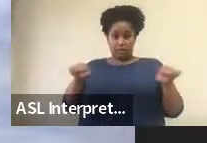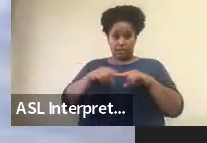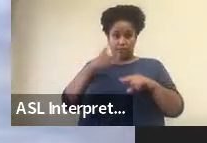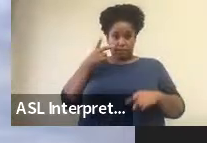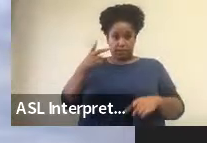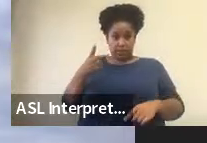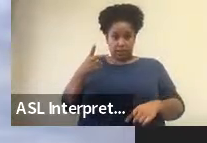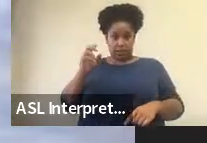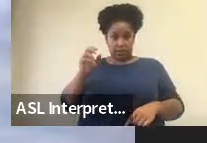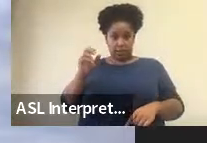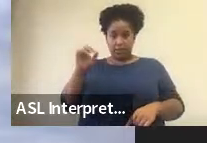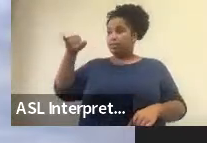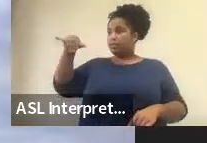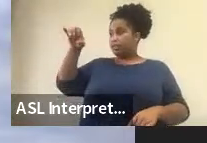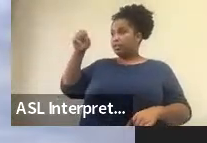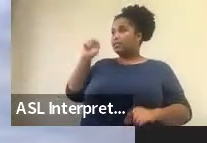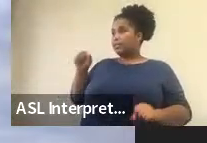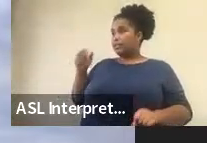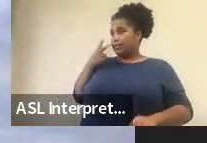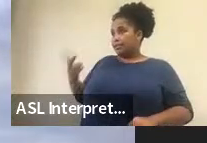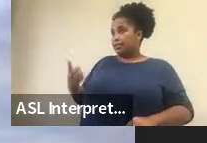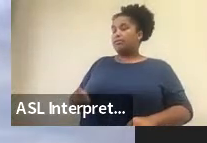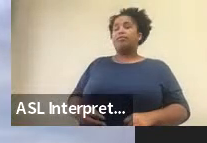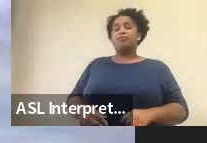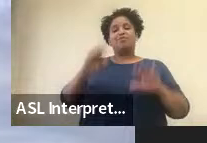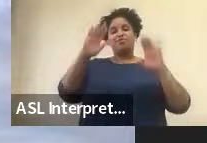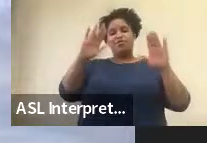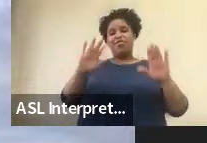see. Yep, we can see it. Okay, great.